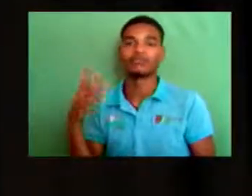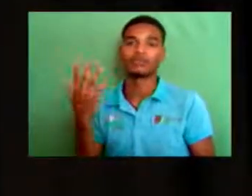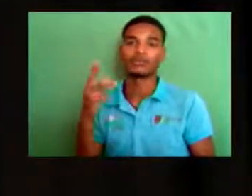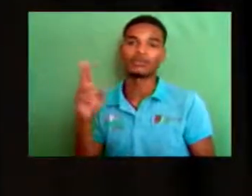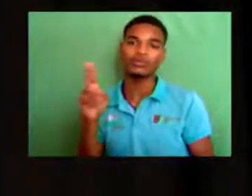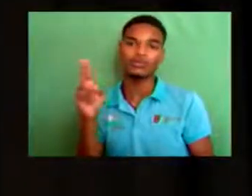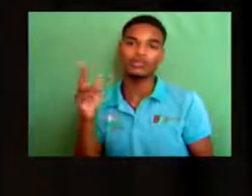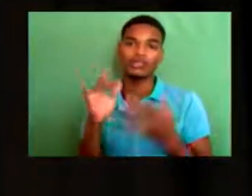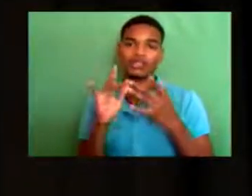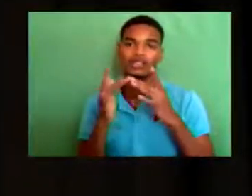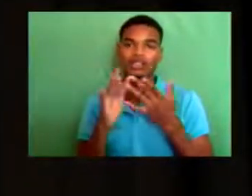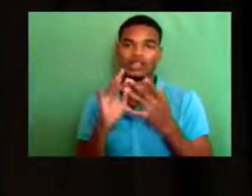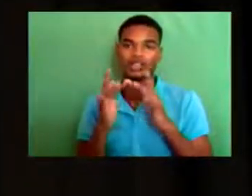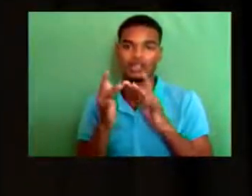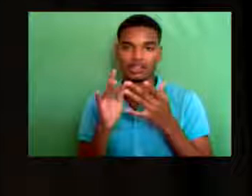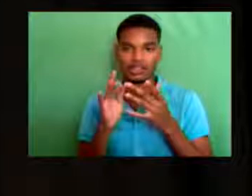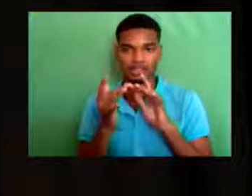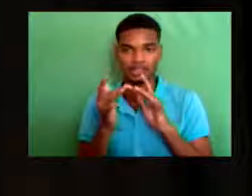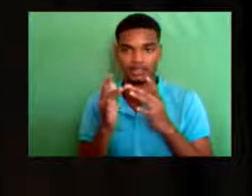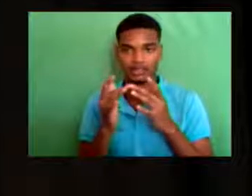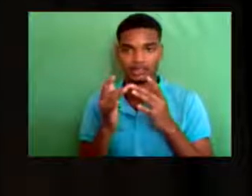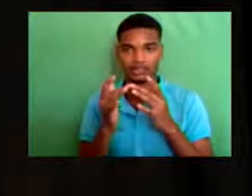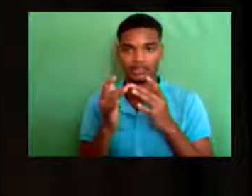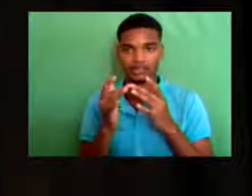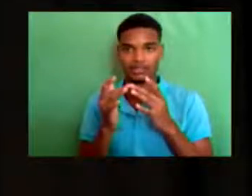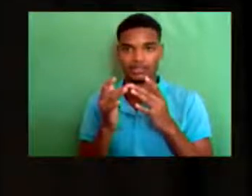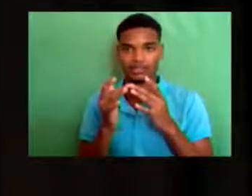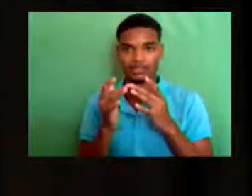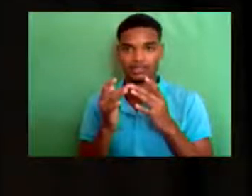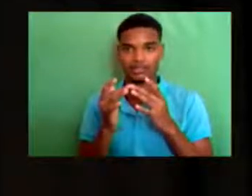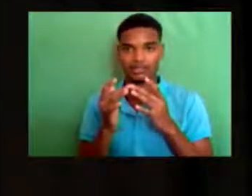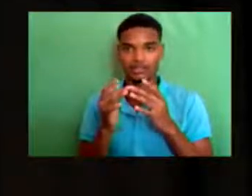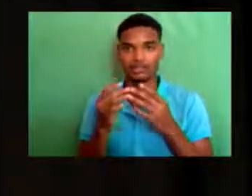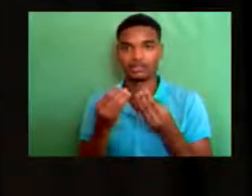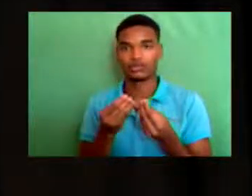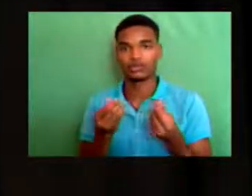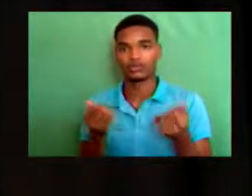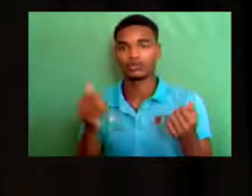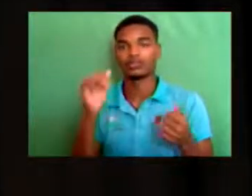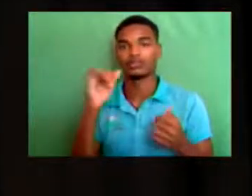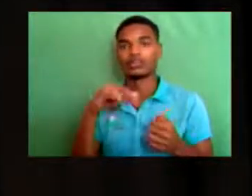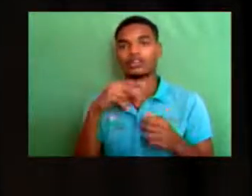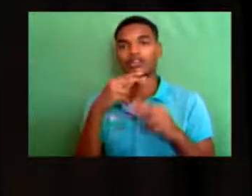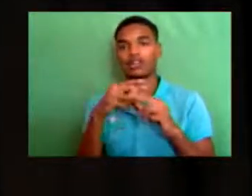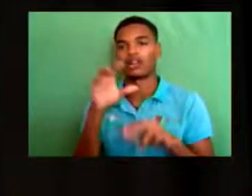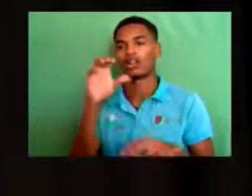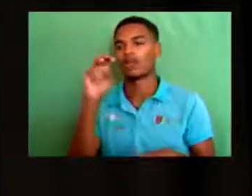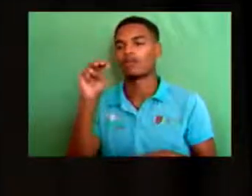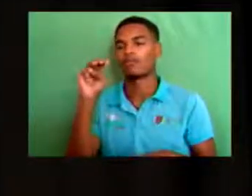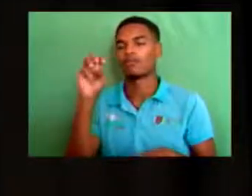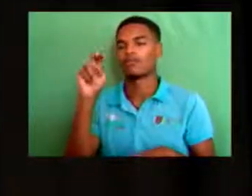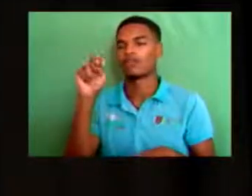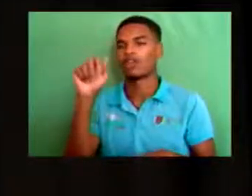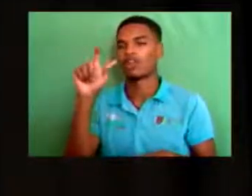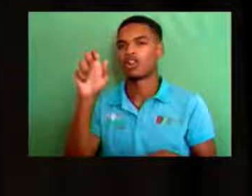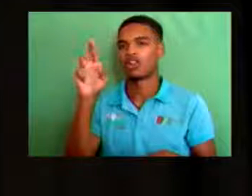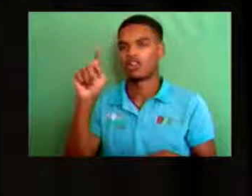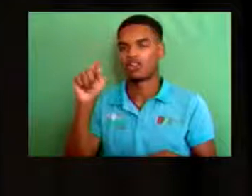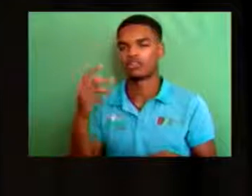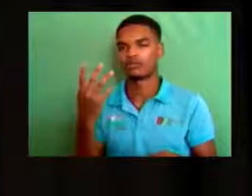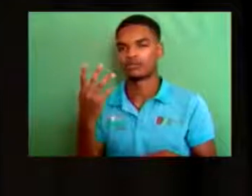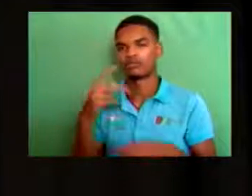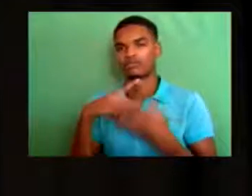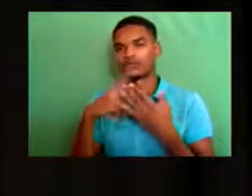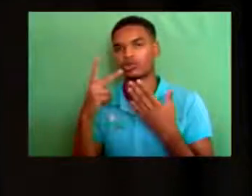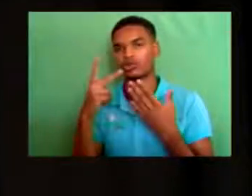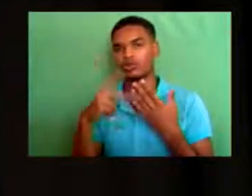solution called using the Common Alerting Protocol, which is an XML-based format. In the US, it's